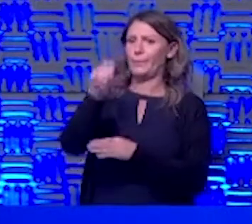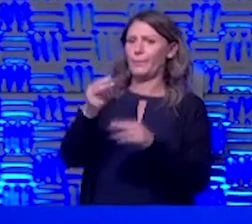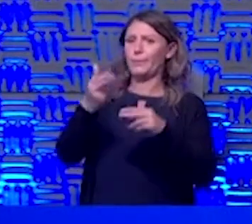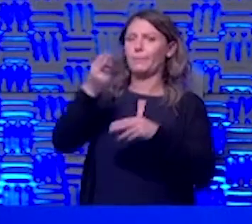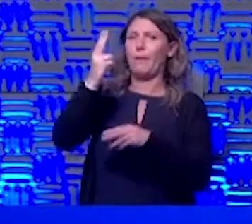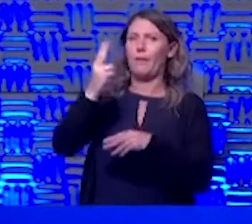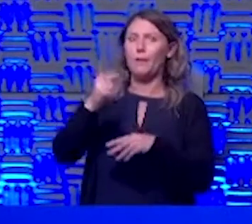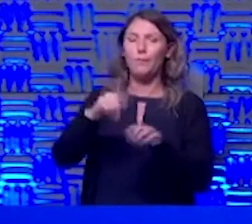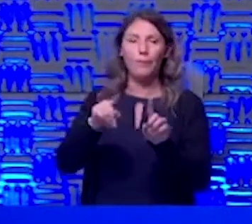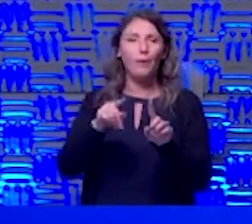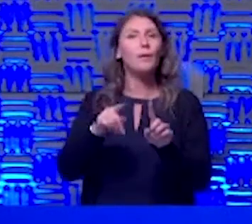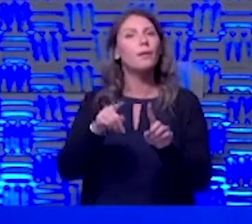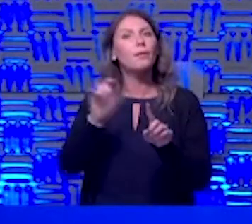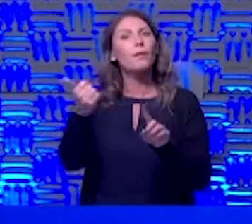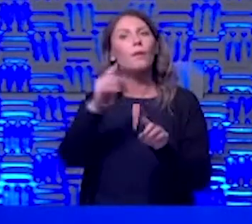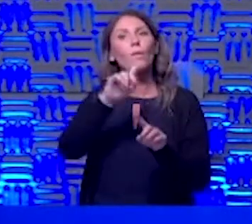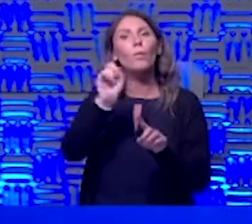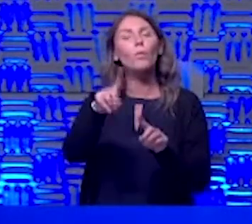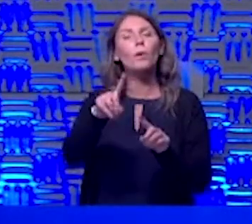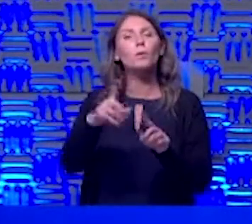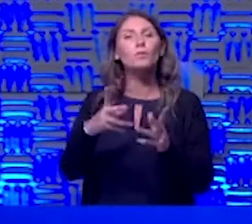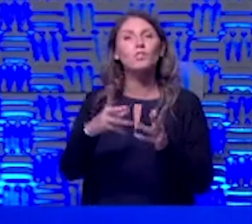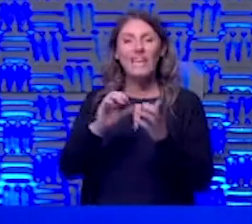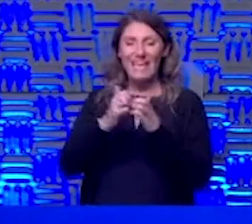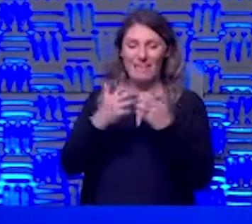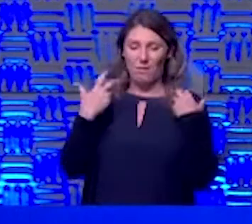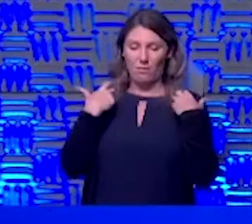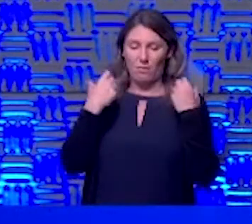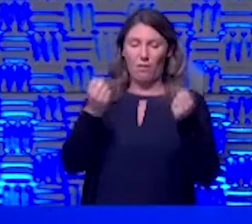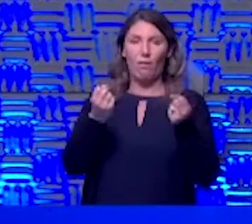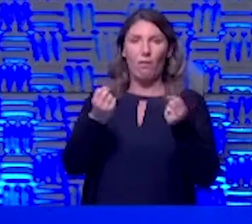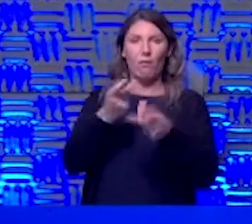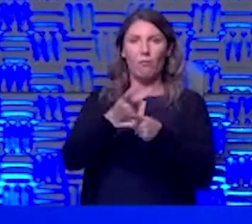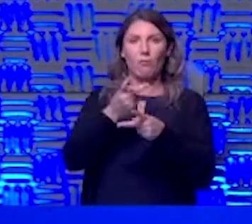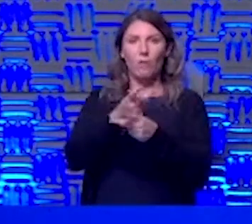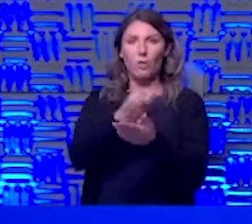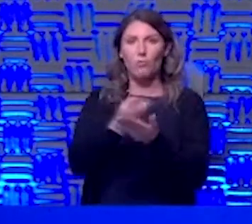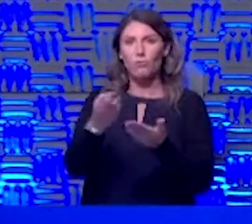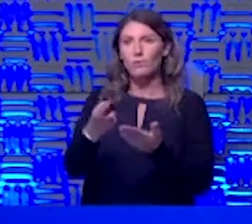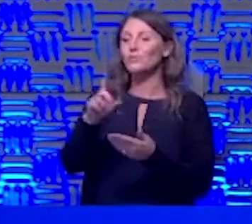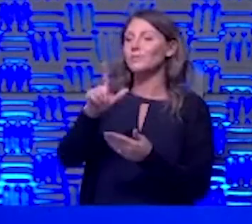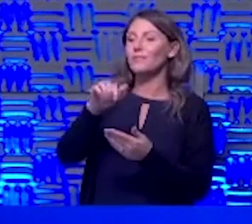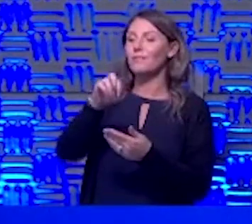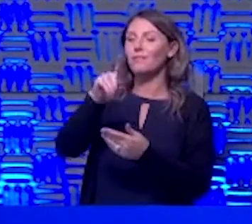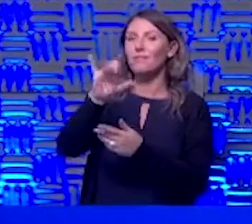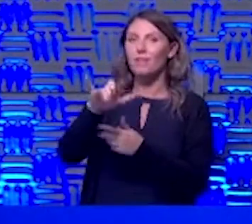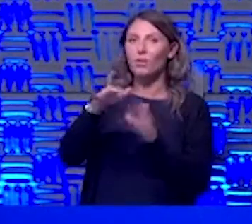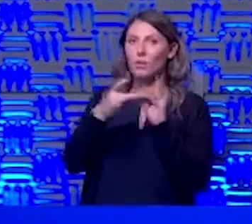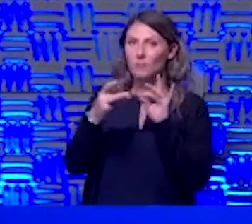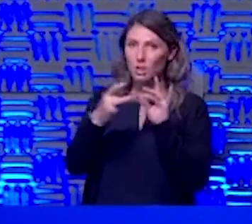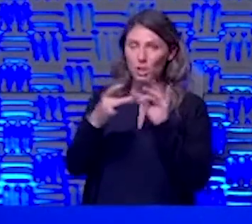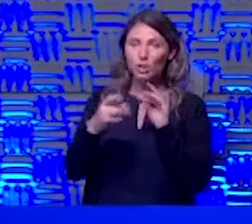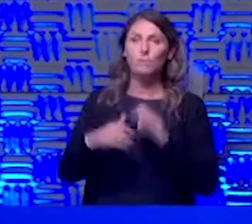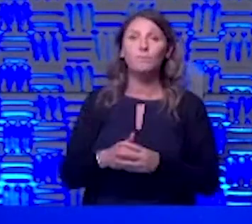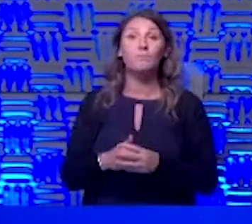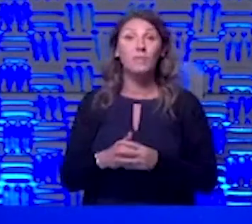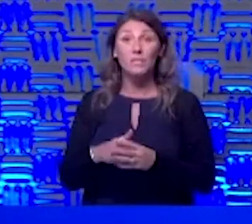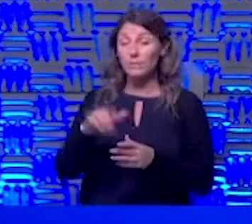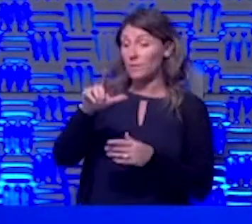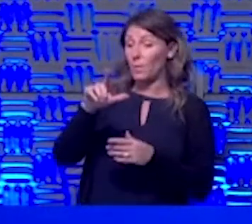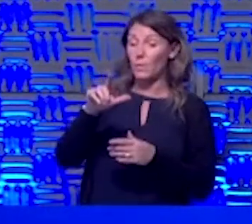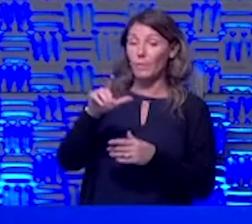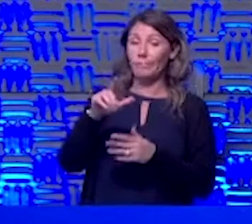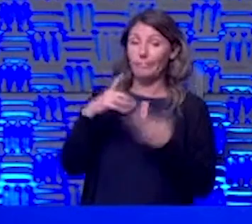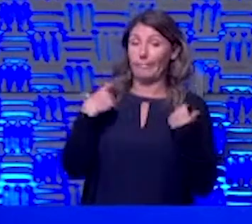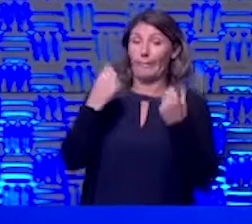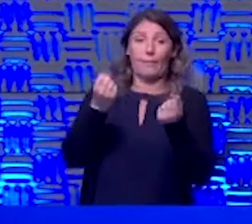But the other question to ask is, how are the healthcare resources? Larry, I think you touched on that. Is what are the healthcare resources?